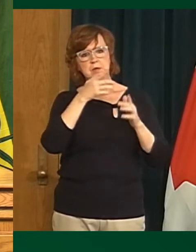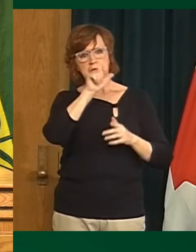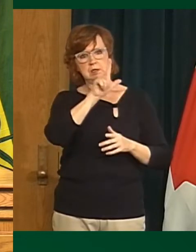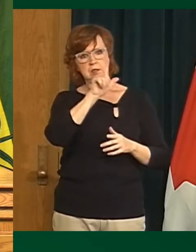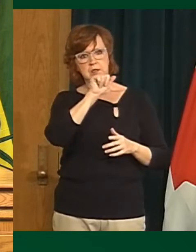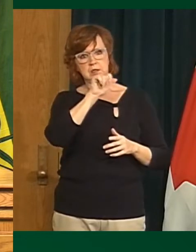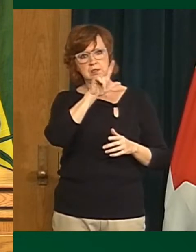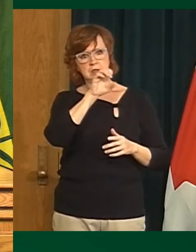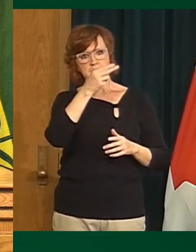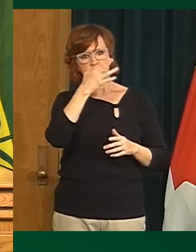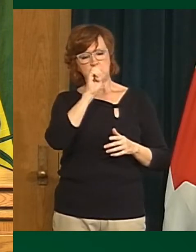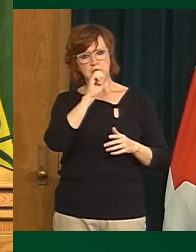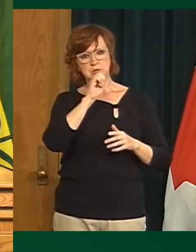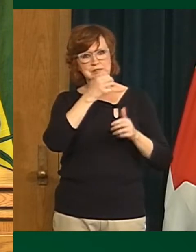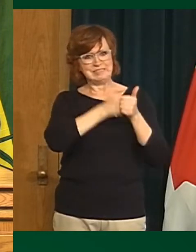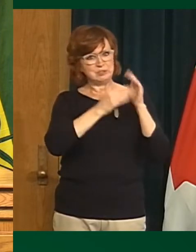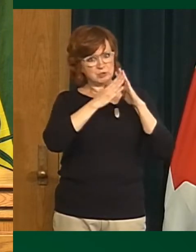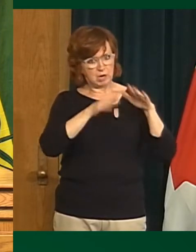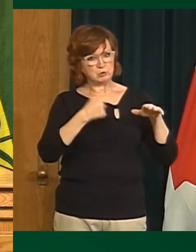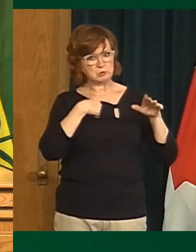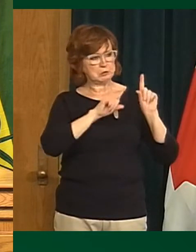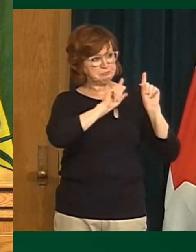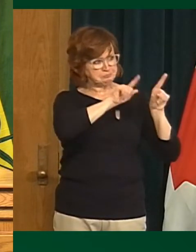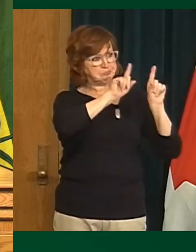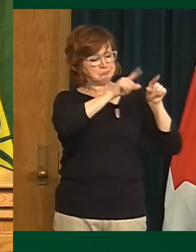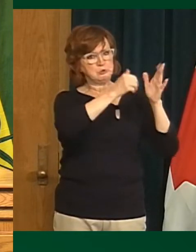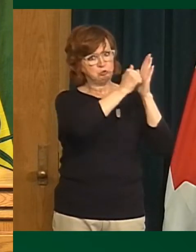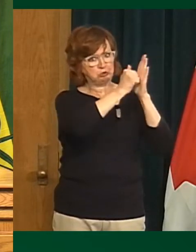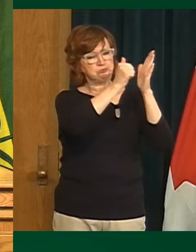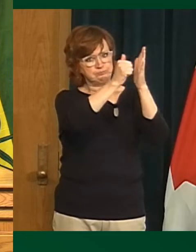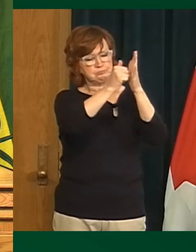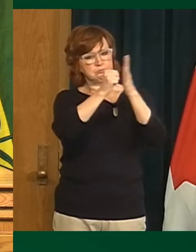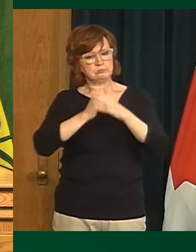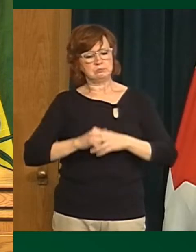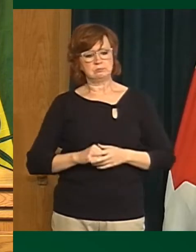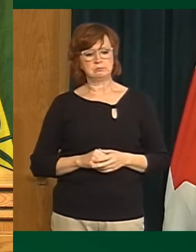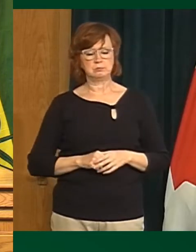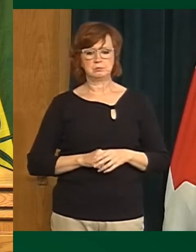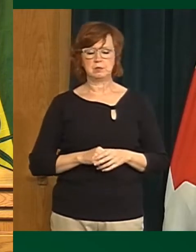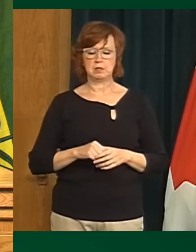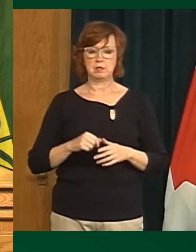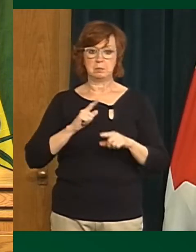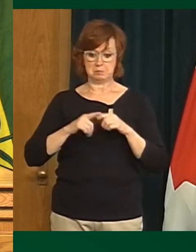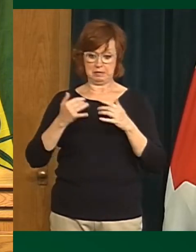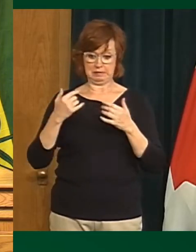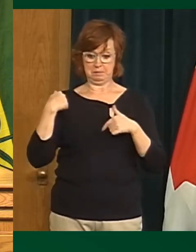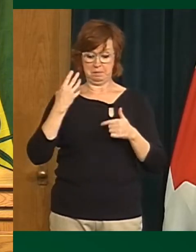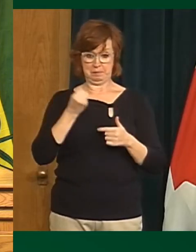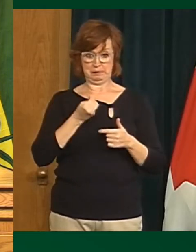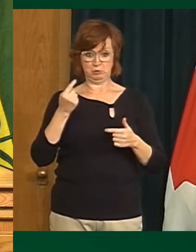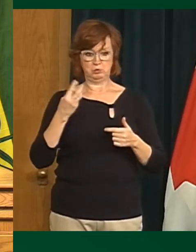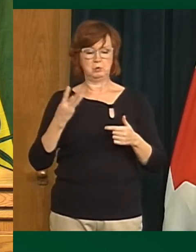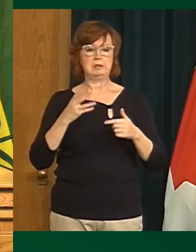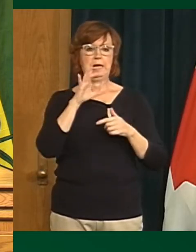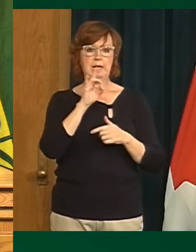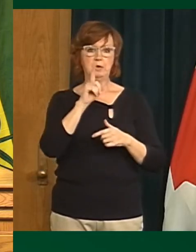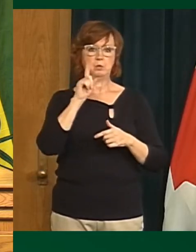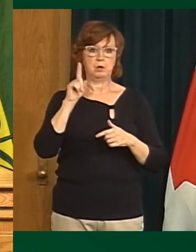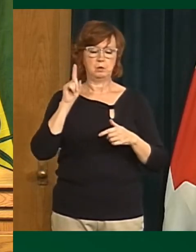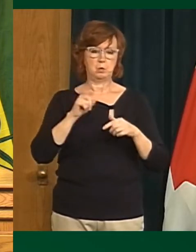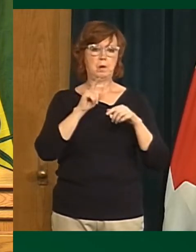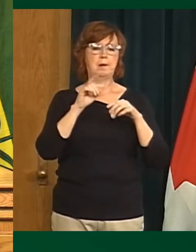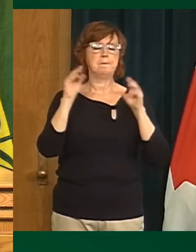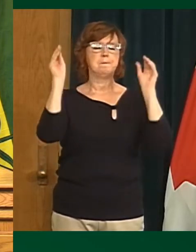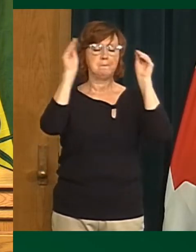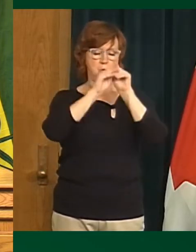trend over the weeks to come. But right now, I think it's just too early to tell. But we are seeing an uptake at 811. But it's also important for folks to know that it's not just